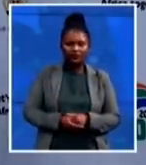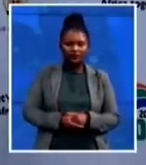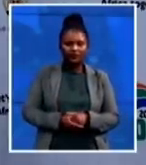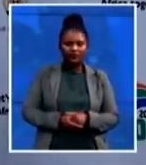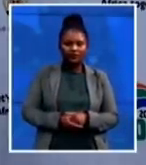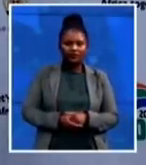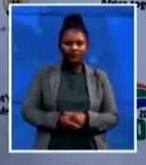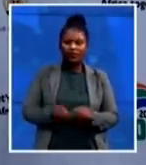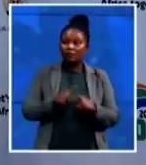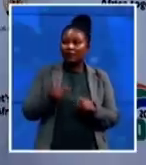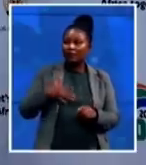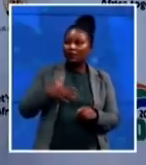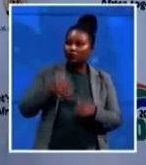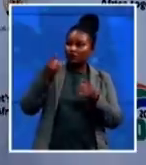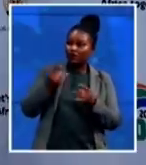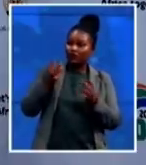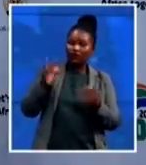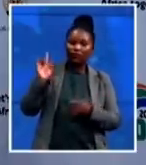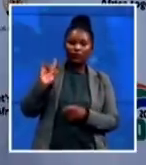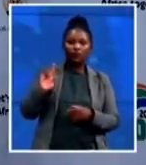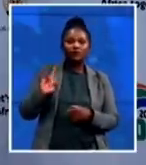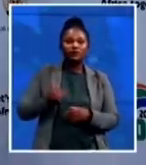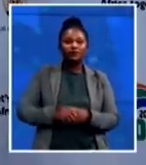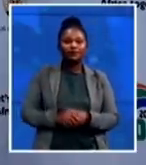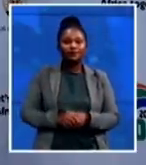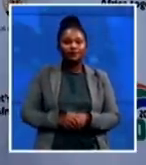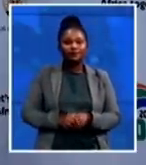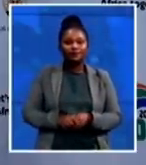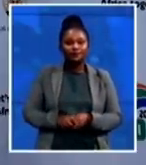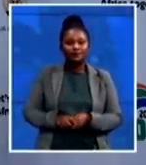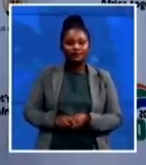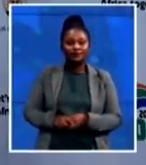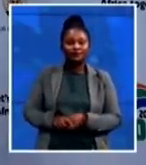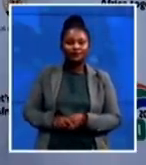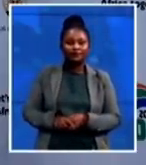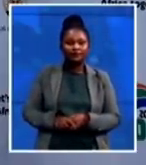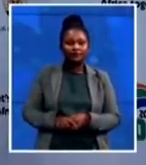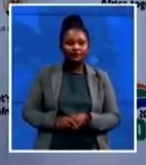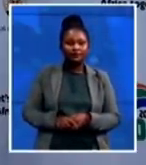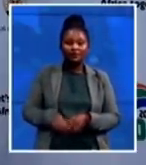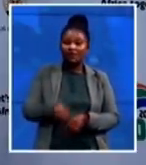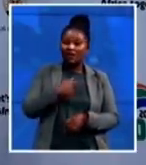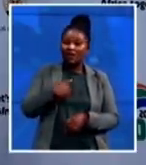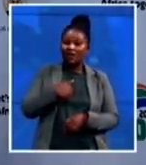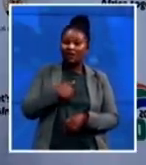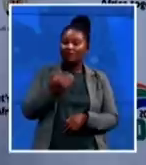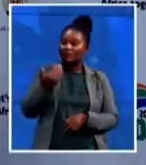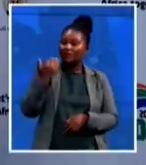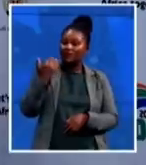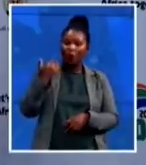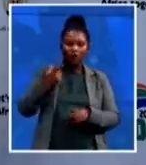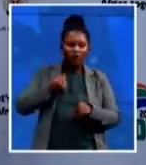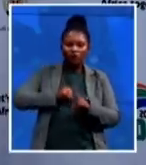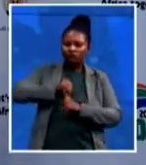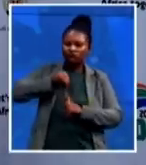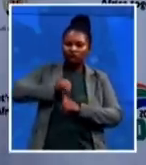is that our forebears fought against division, whether it's based on tribe, whether